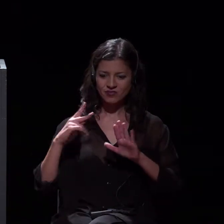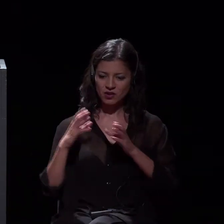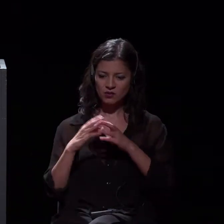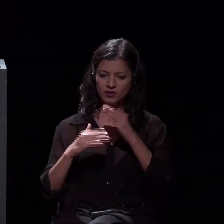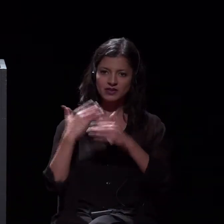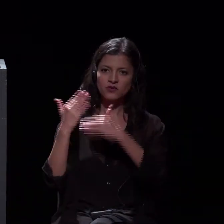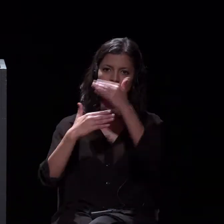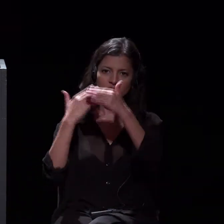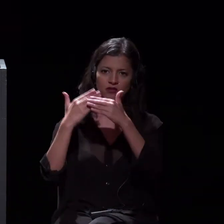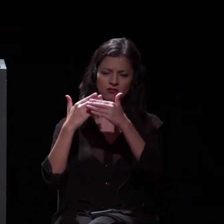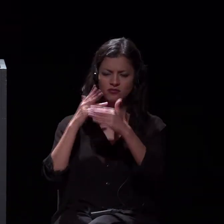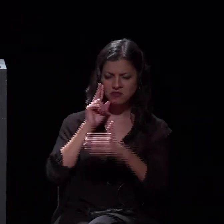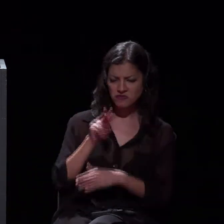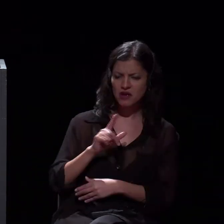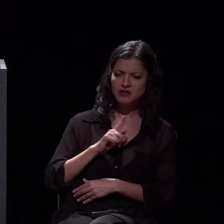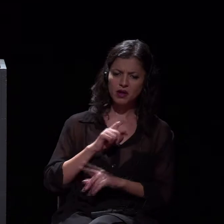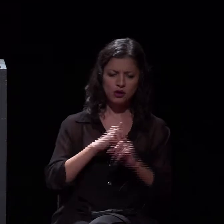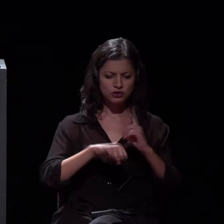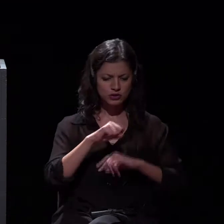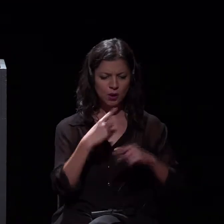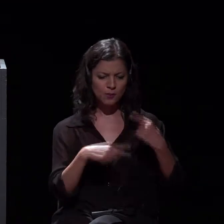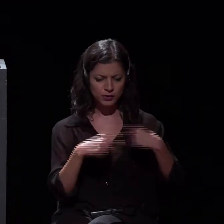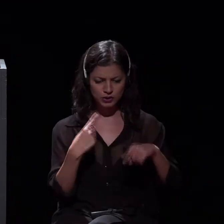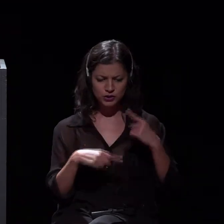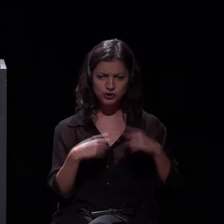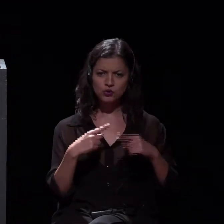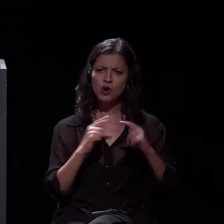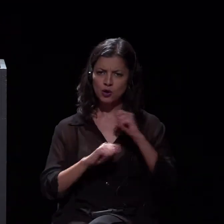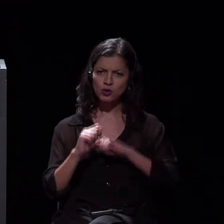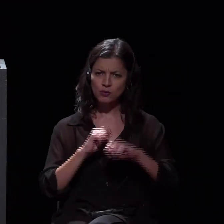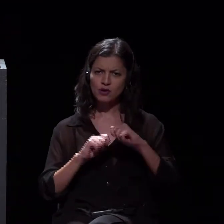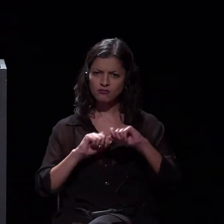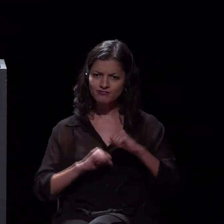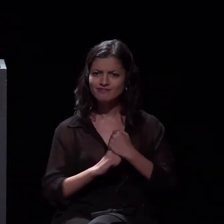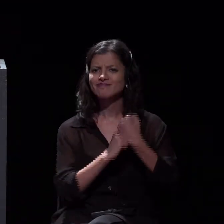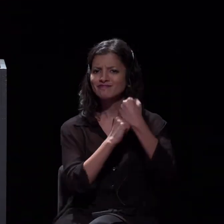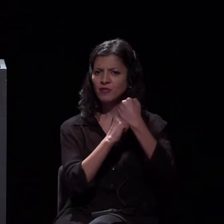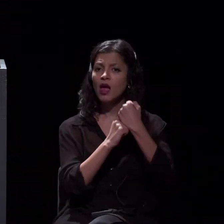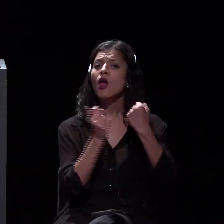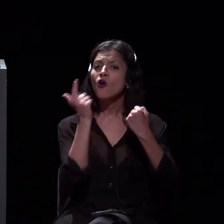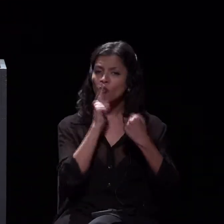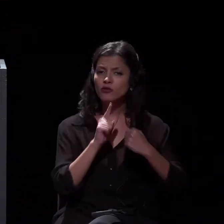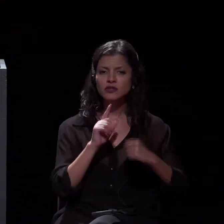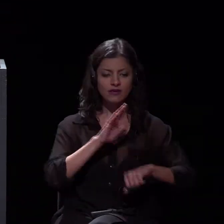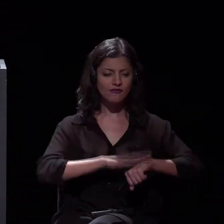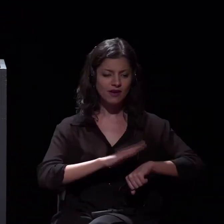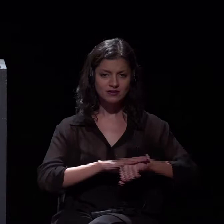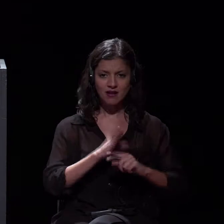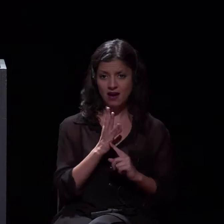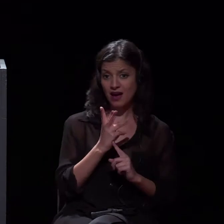particular social, political, and economic conditions of production of art in the context of dependency and underdevelopment, what we could